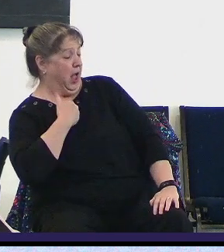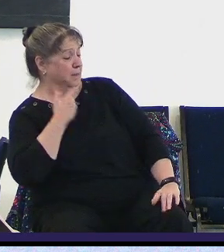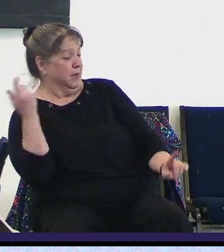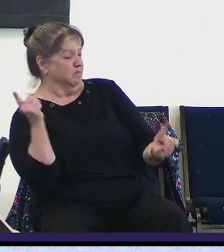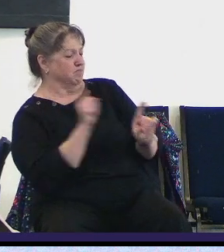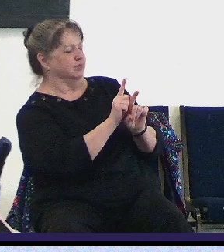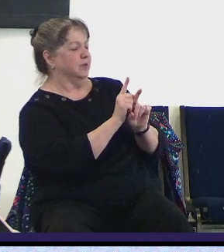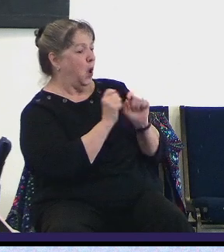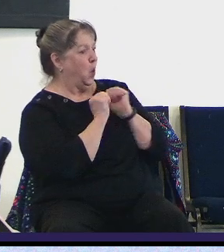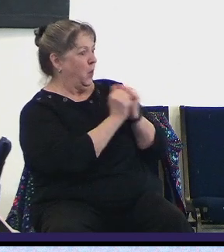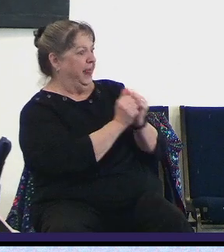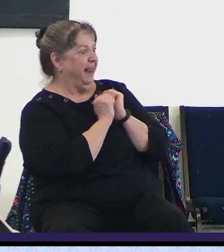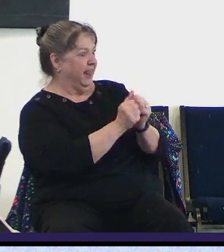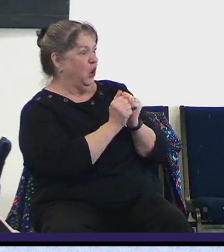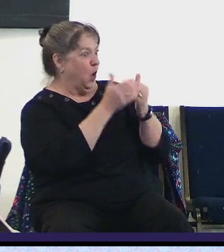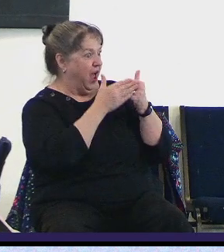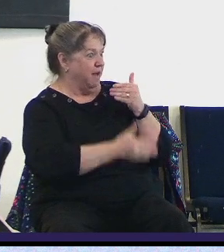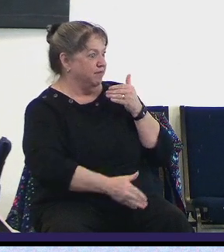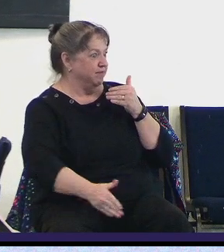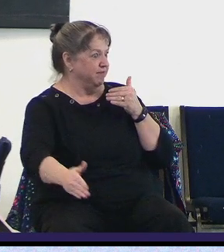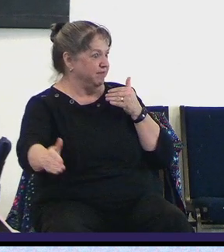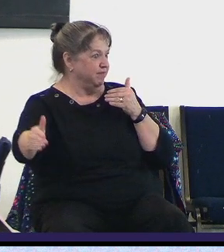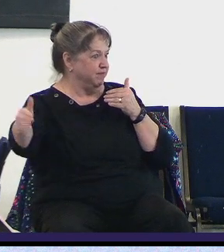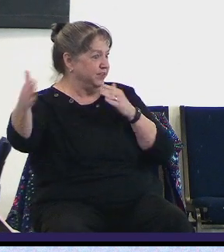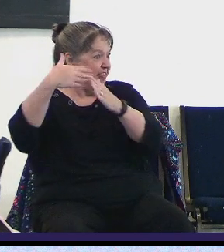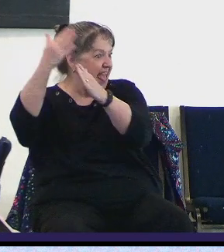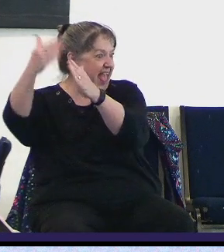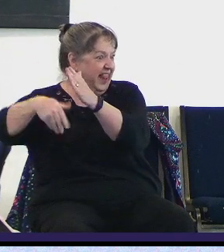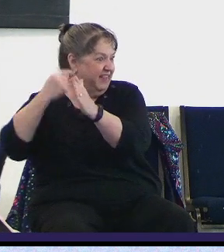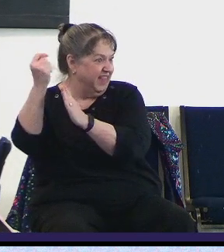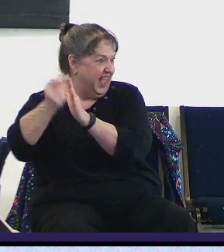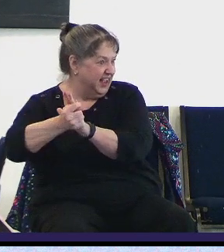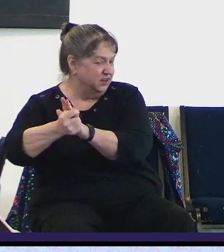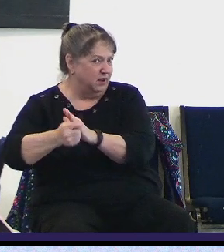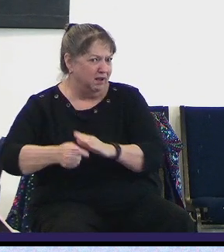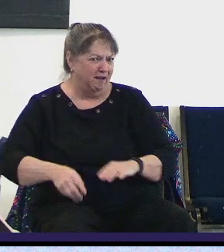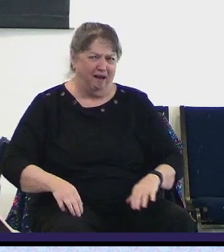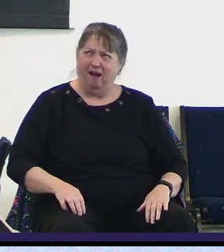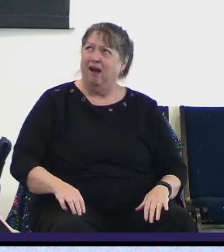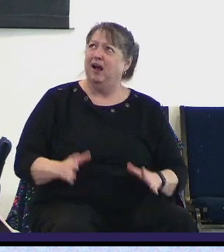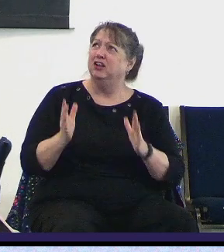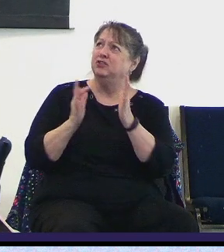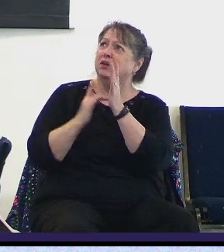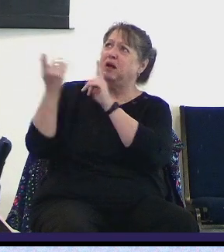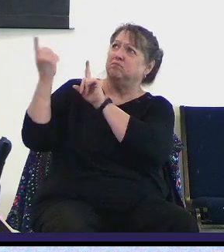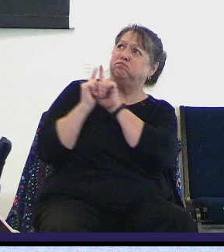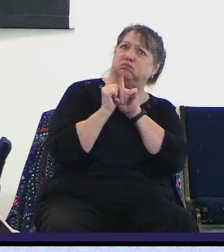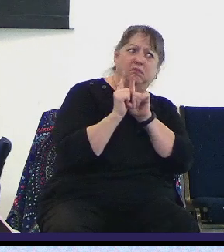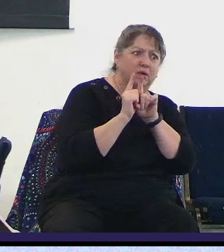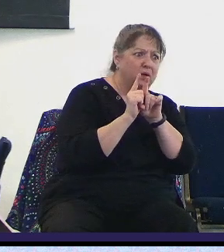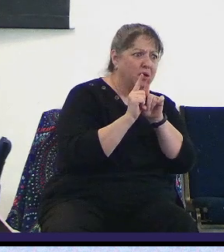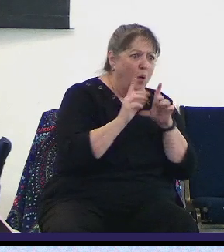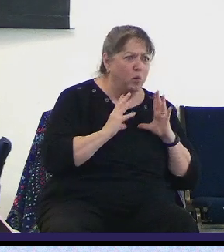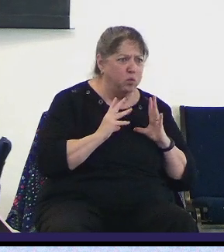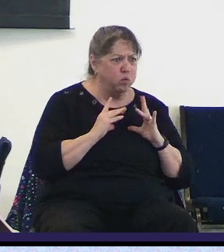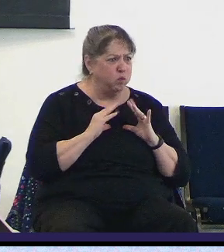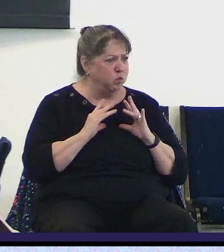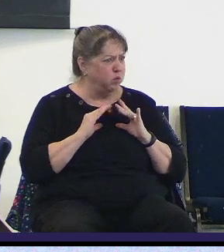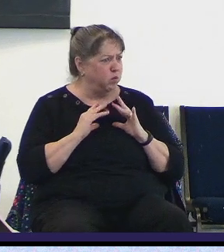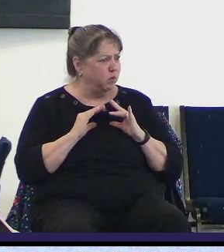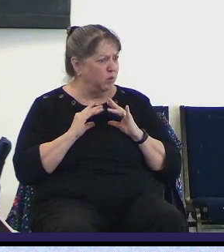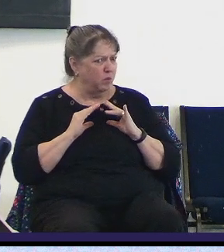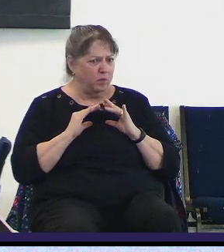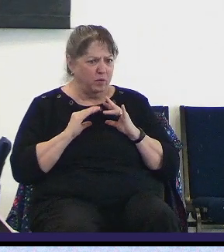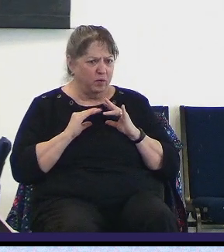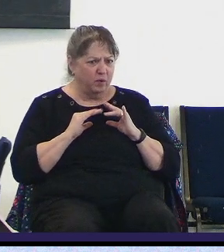always, even unto the end of the age. I will be with you always. So the whole idea of discipleship,